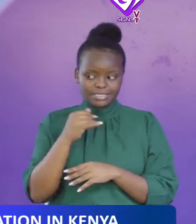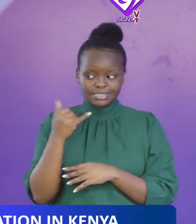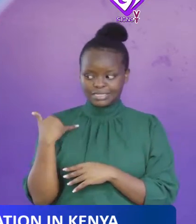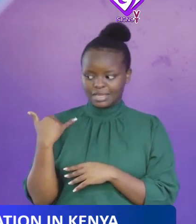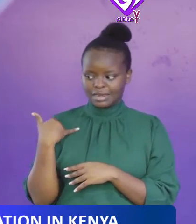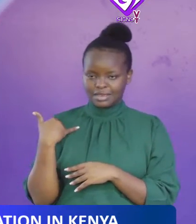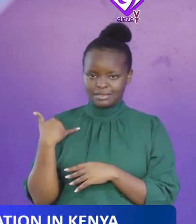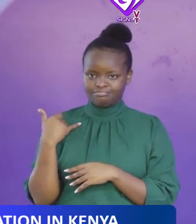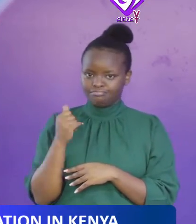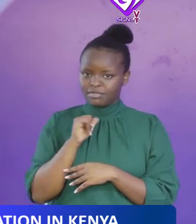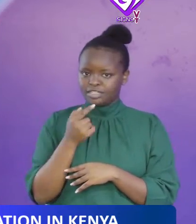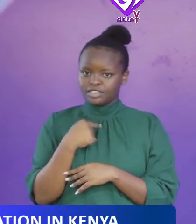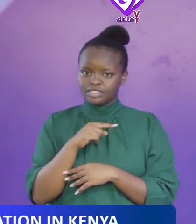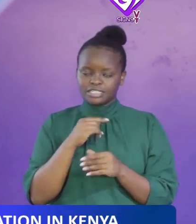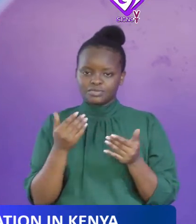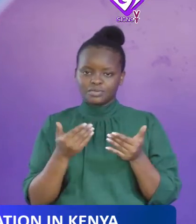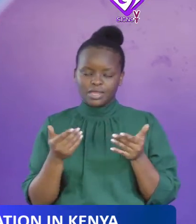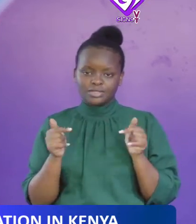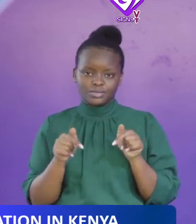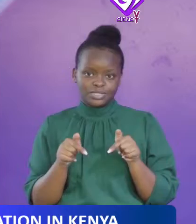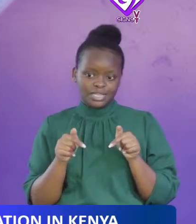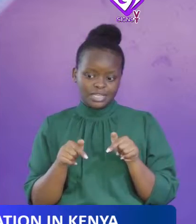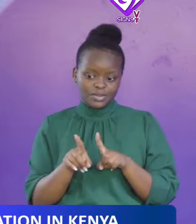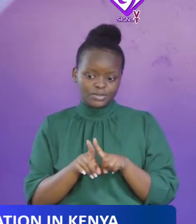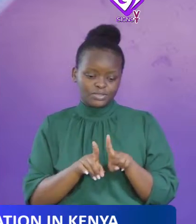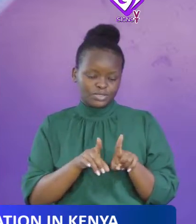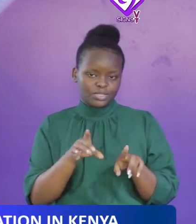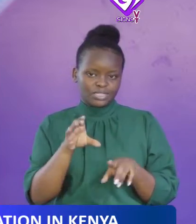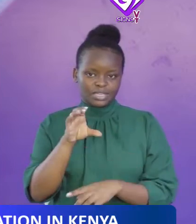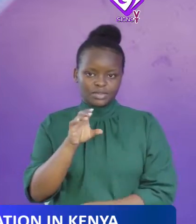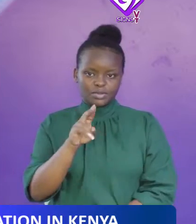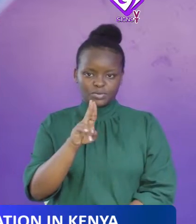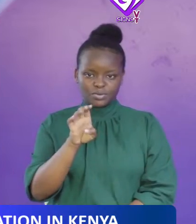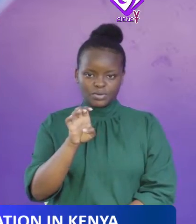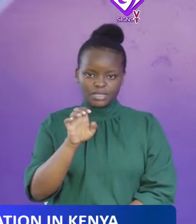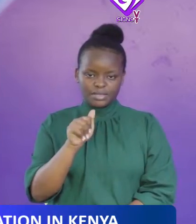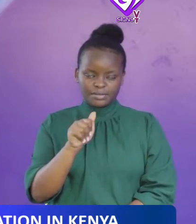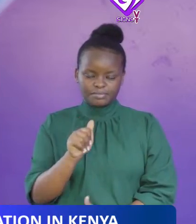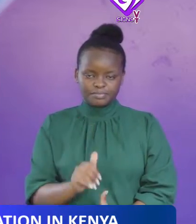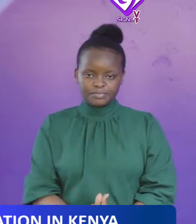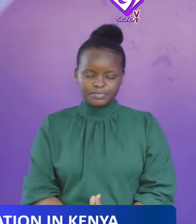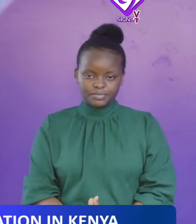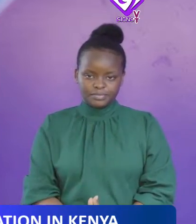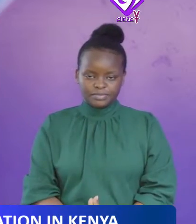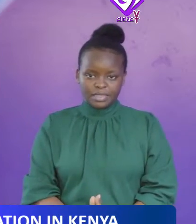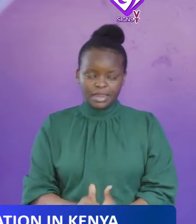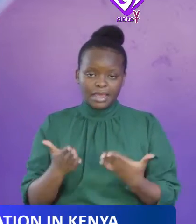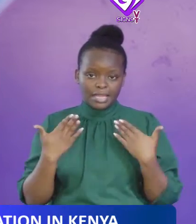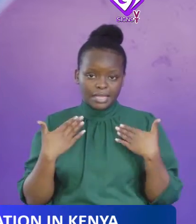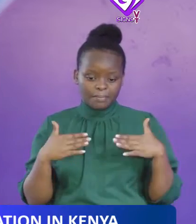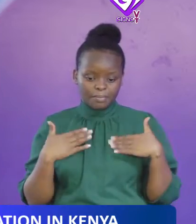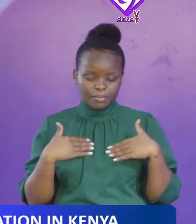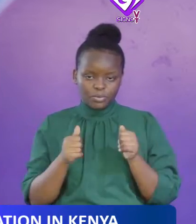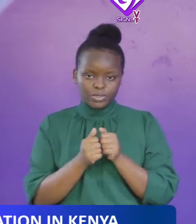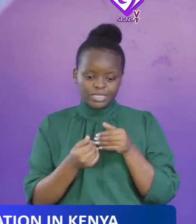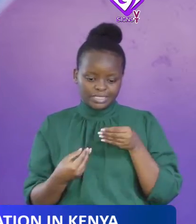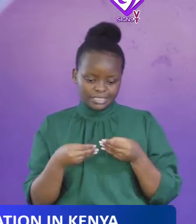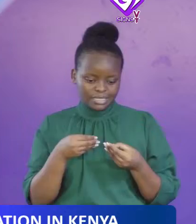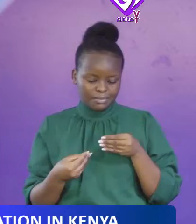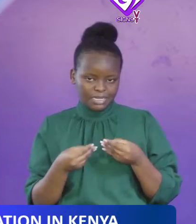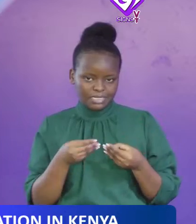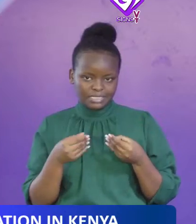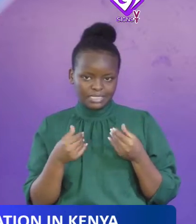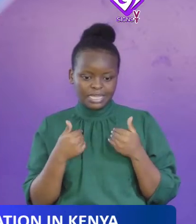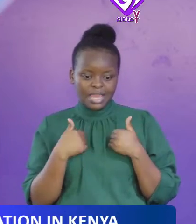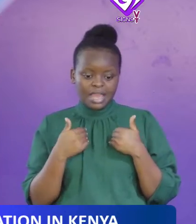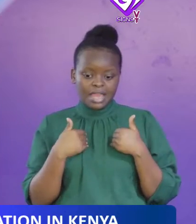Yeah. And even at the Catholic University, the people with disability have actually